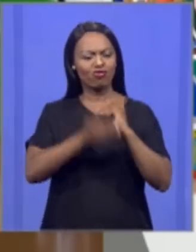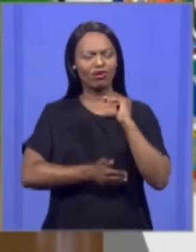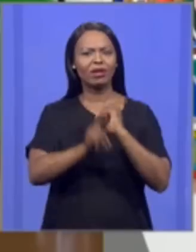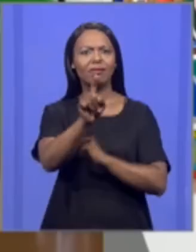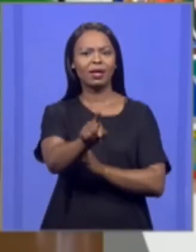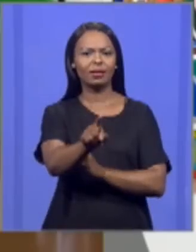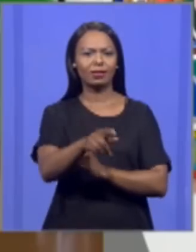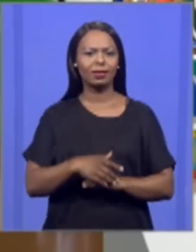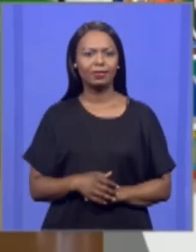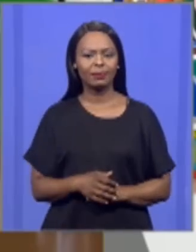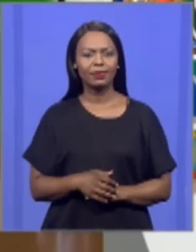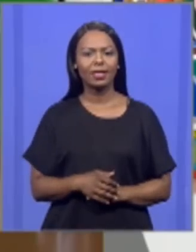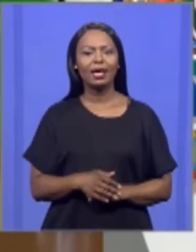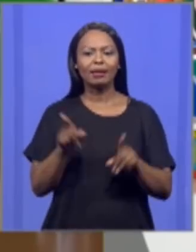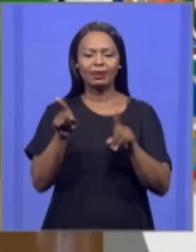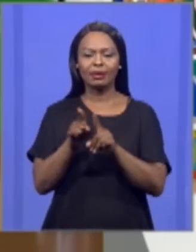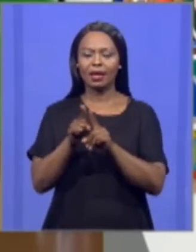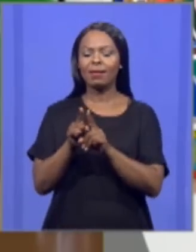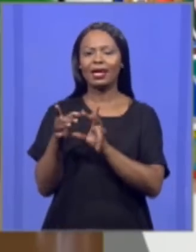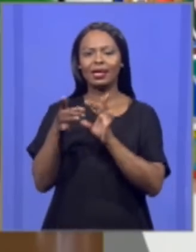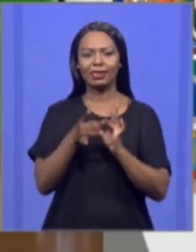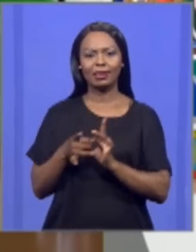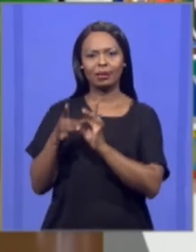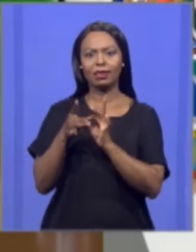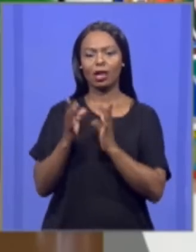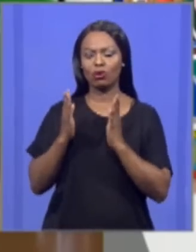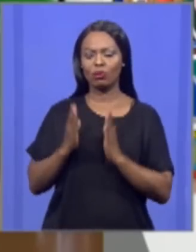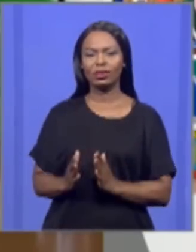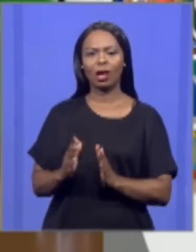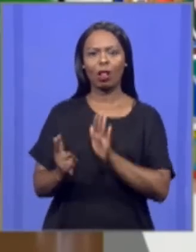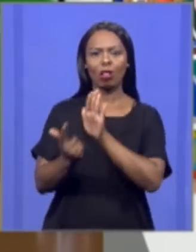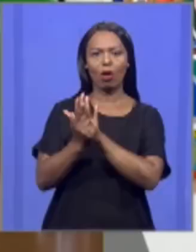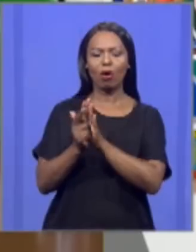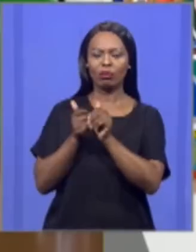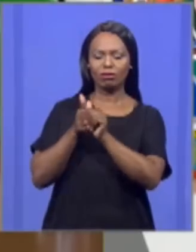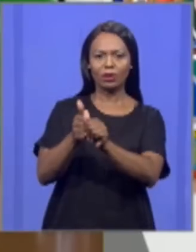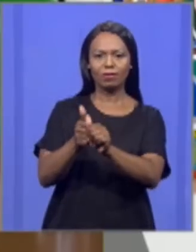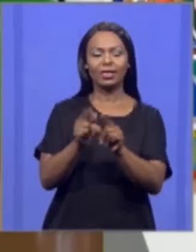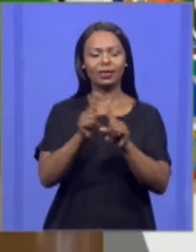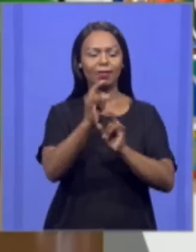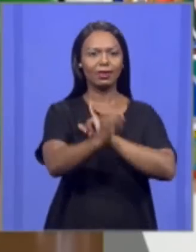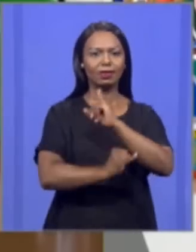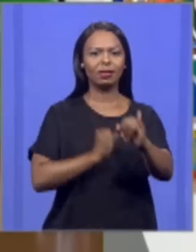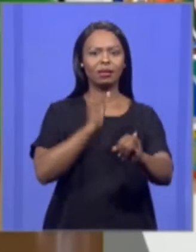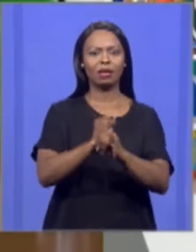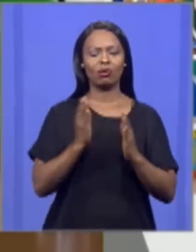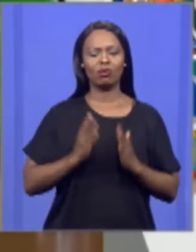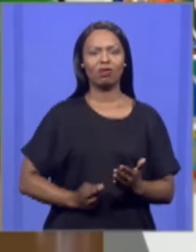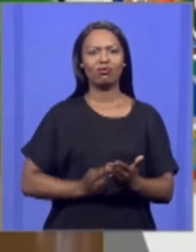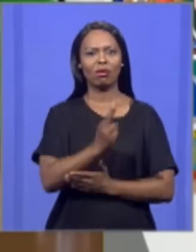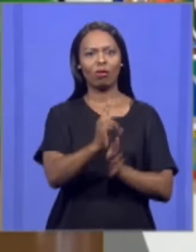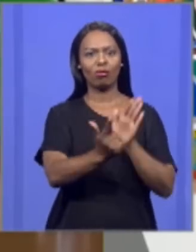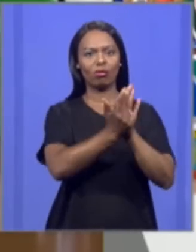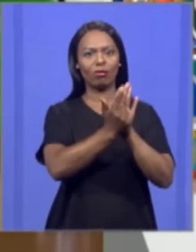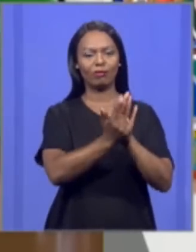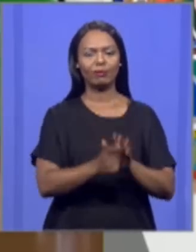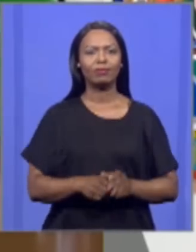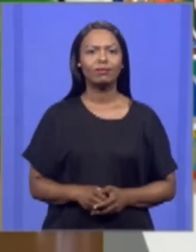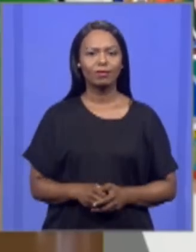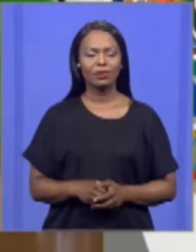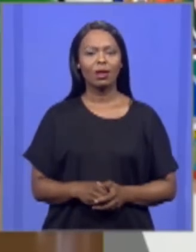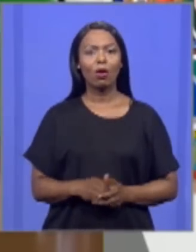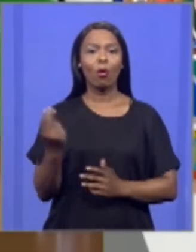in accordance with international humanitarian law and international human rights law.